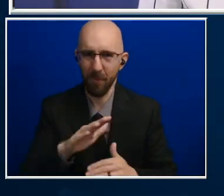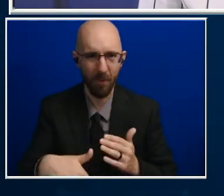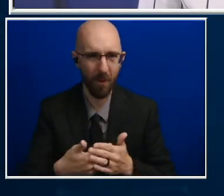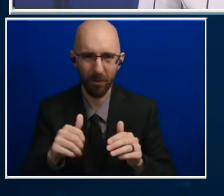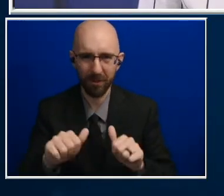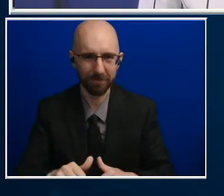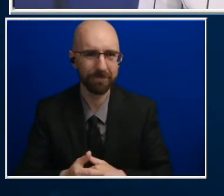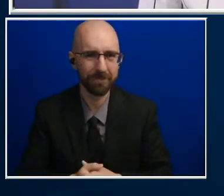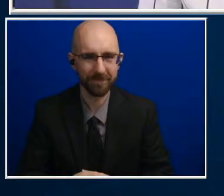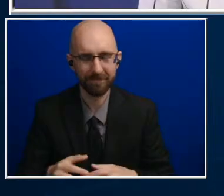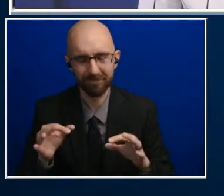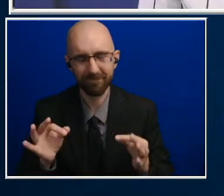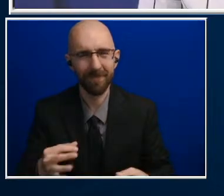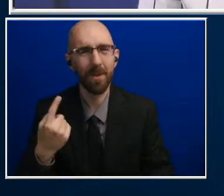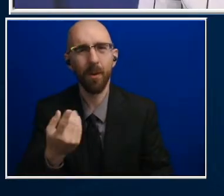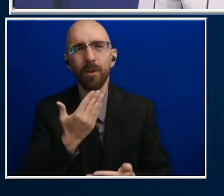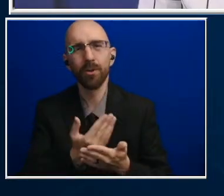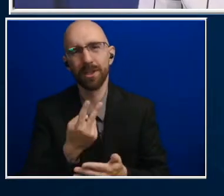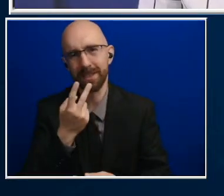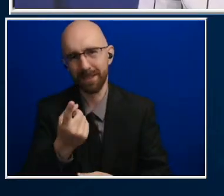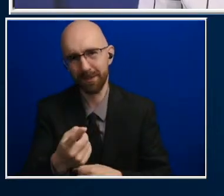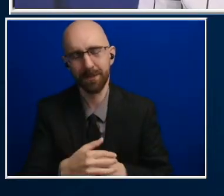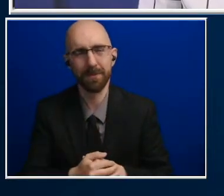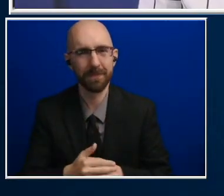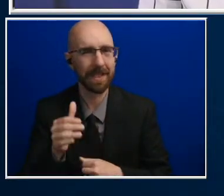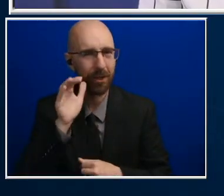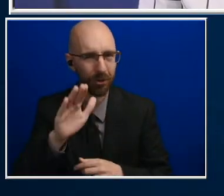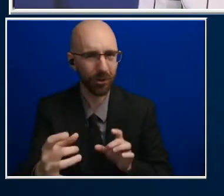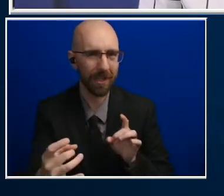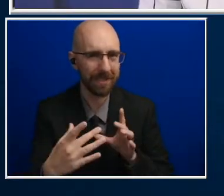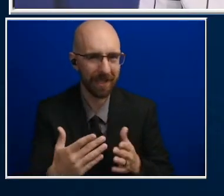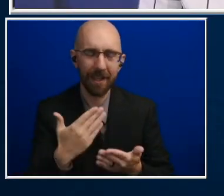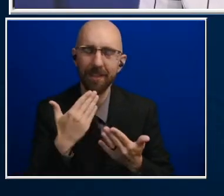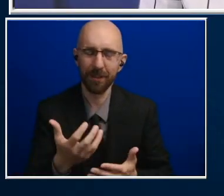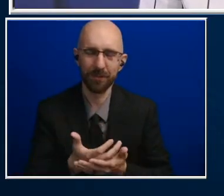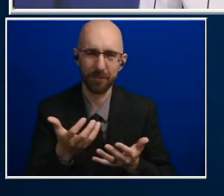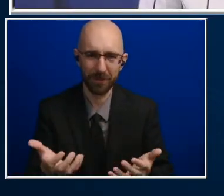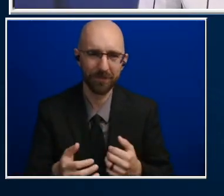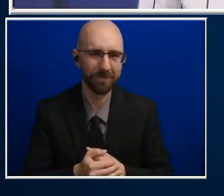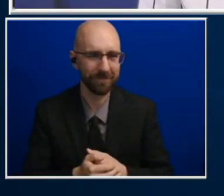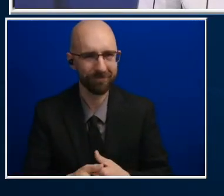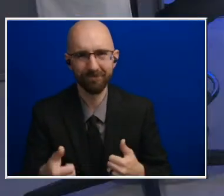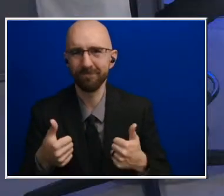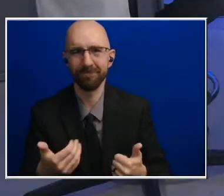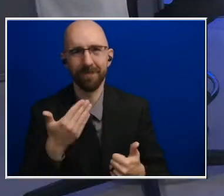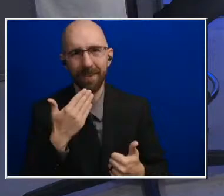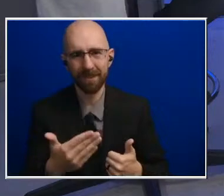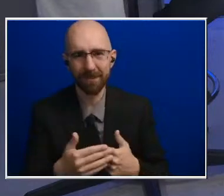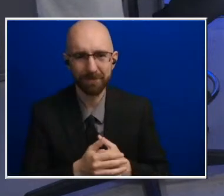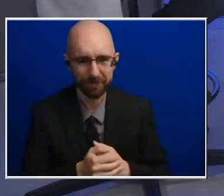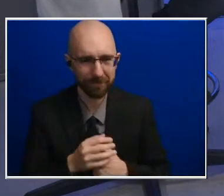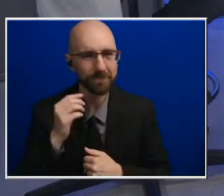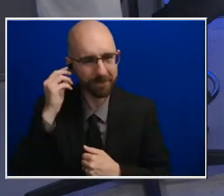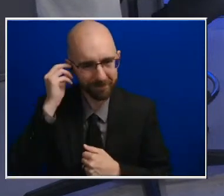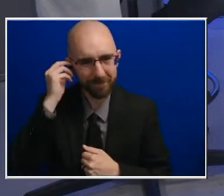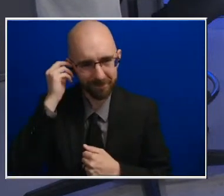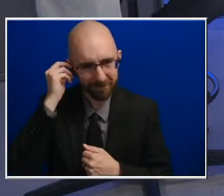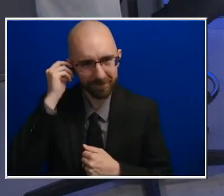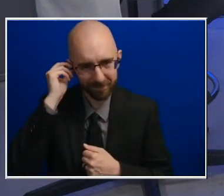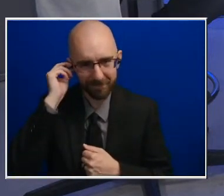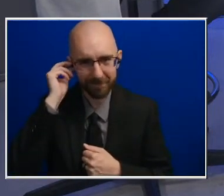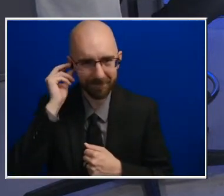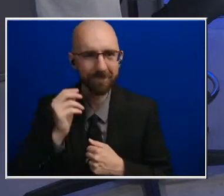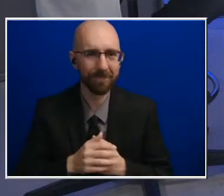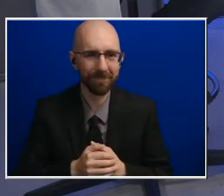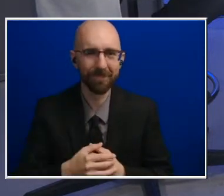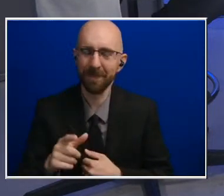Burns, always great to see you and hear your insight. Thank you so much. Okay, thanks. Thank you. Well, we are so Exciting glad. time. You bet.